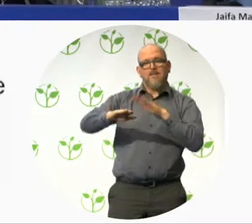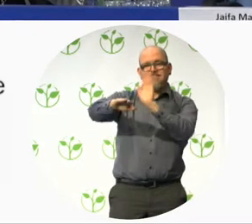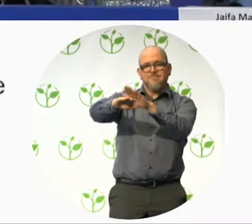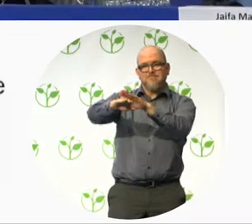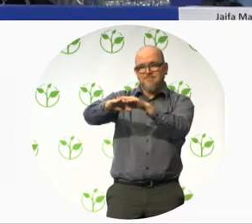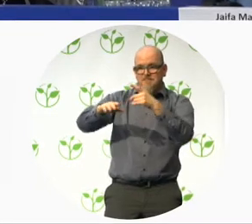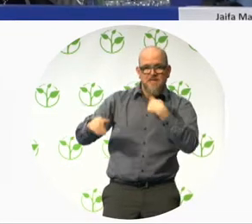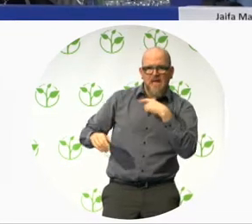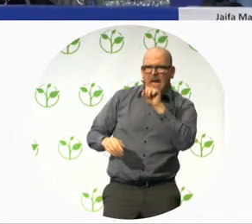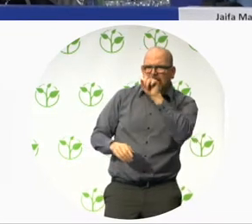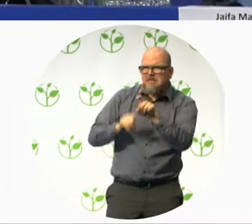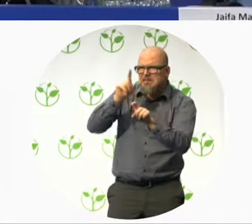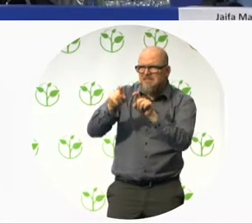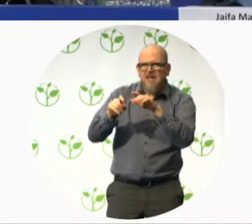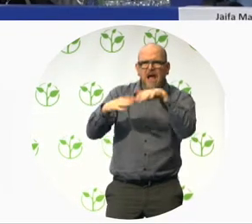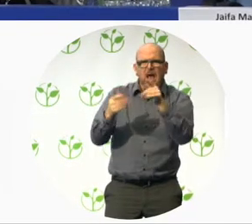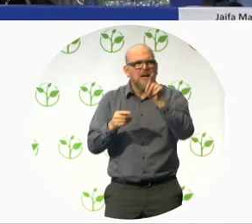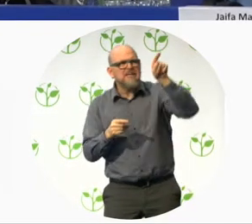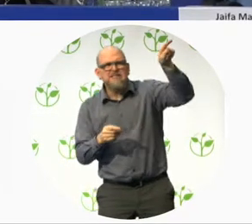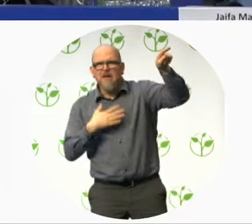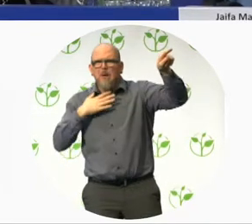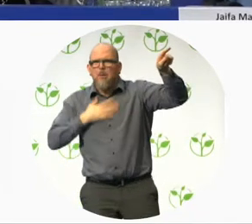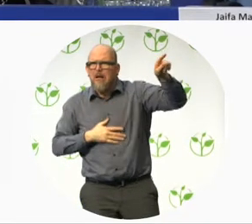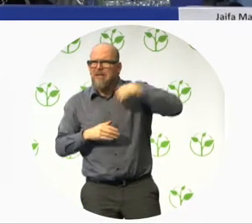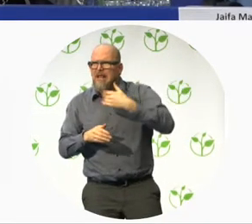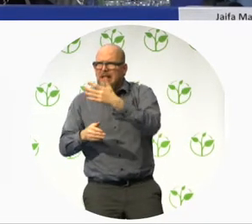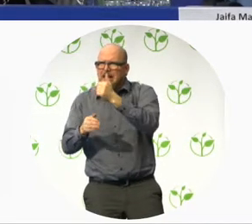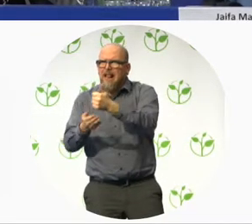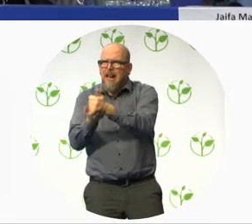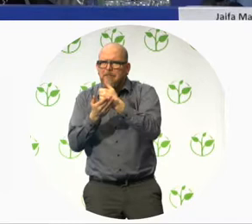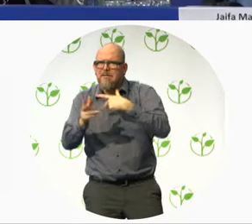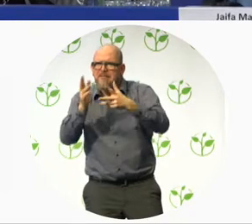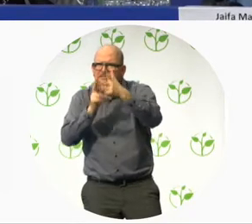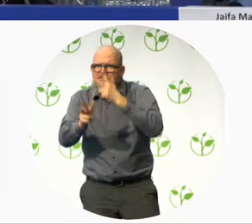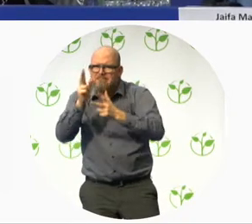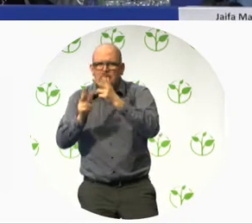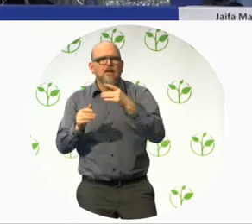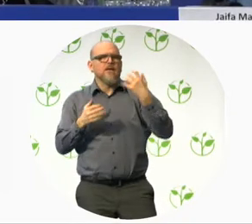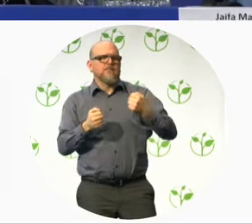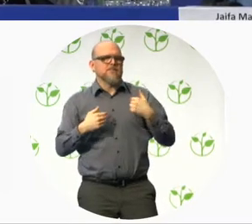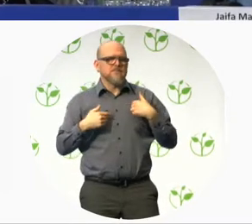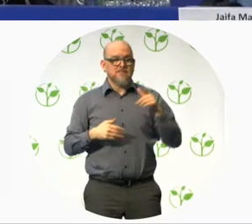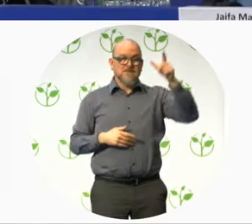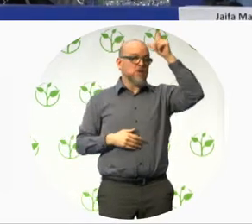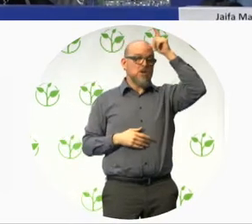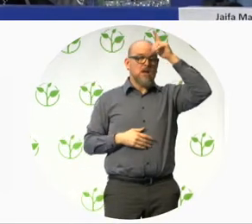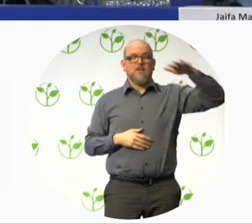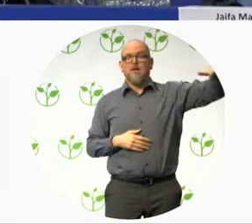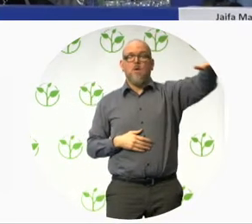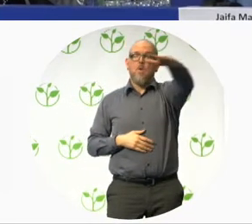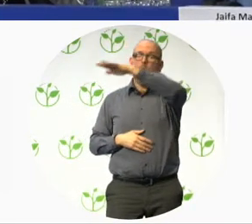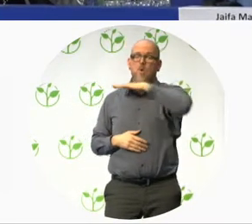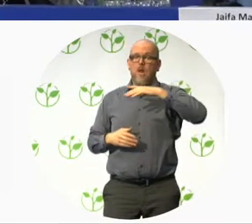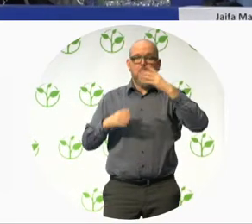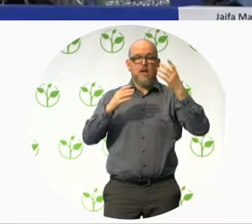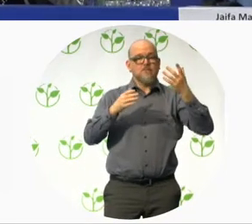services and asking them for help as well. So all the local services in Jordan now has been piloted in